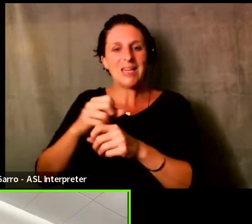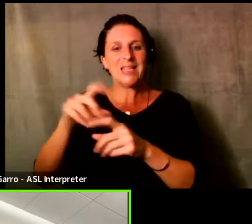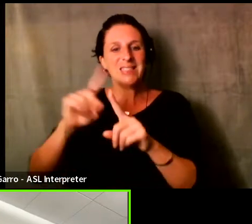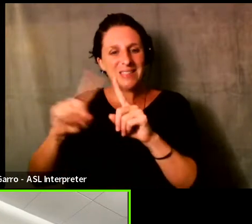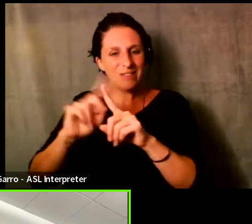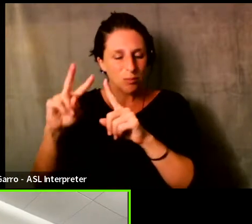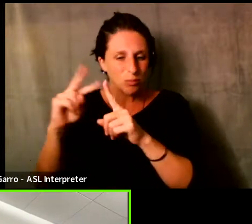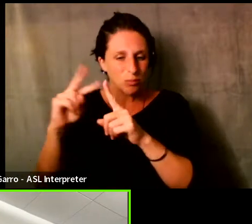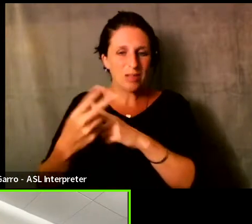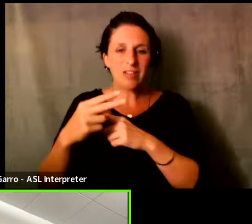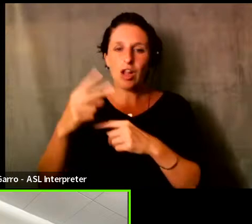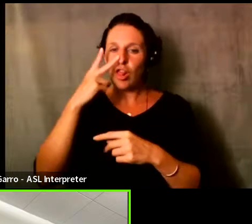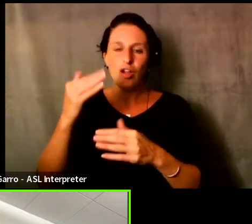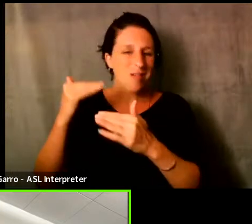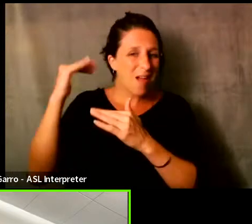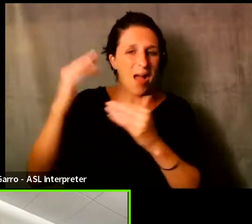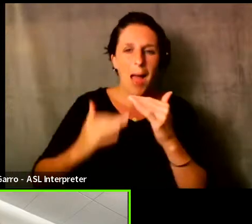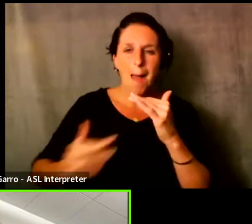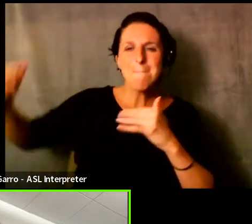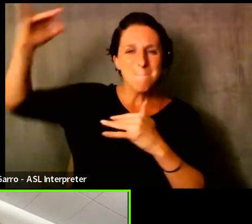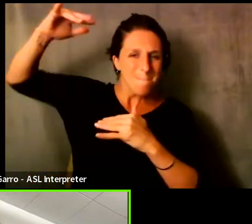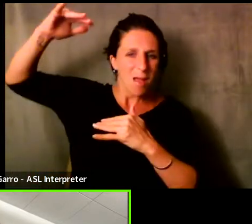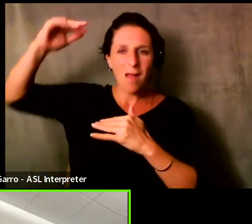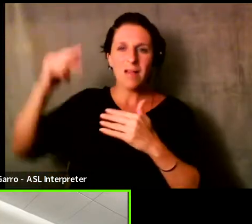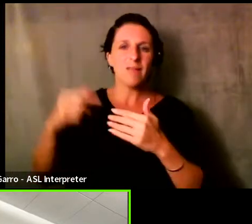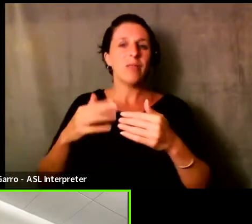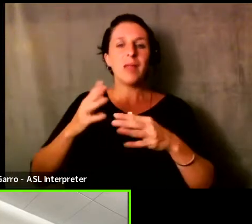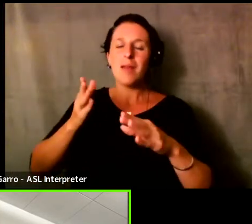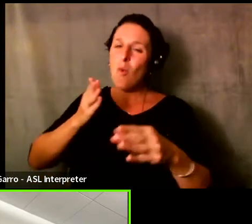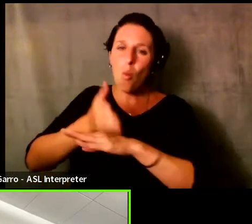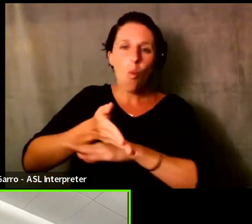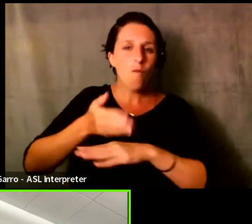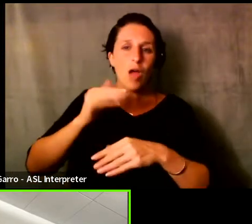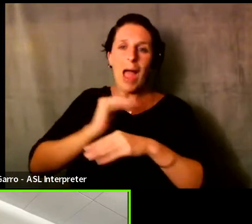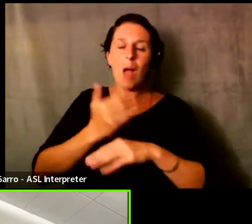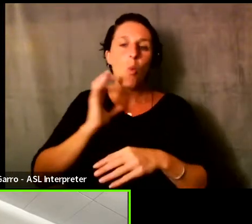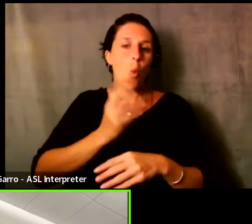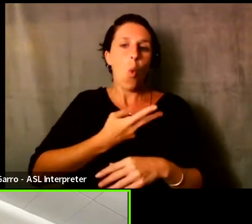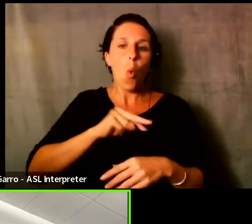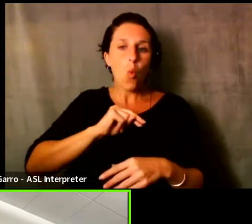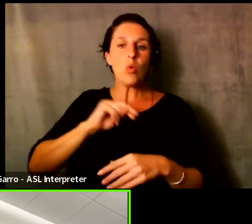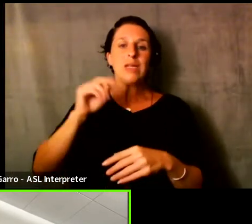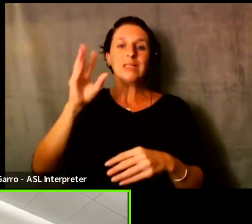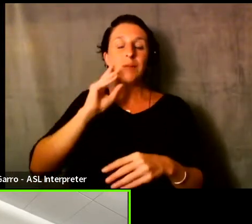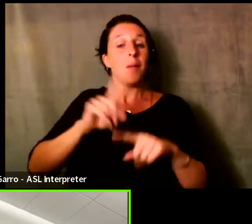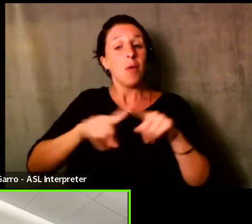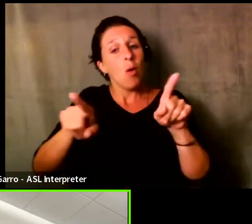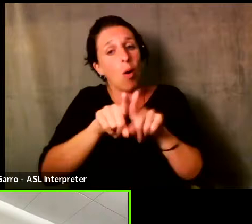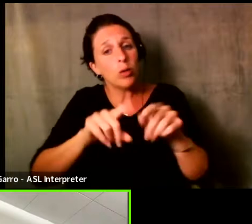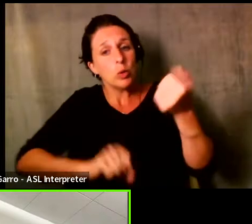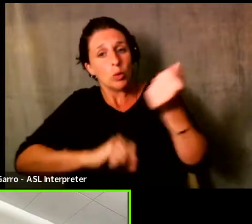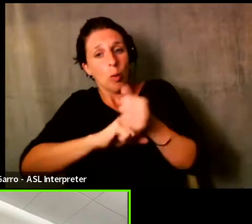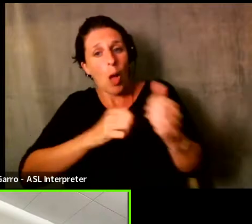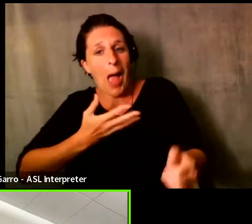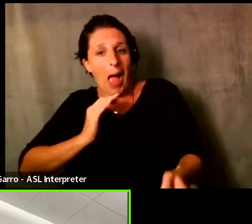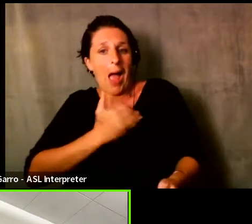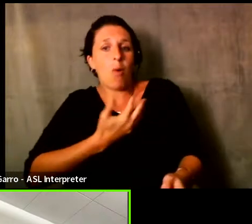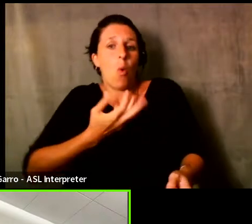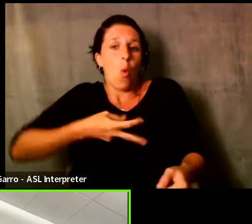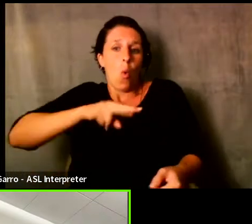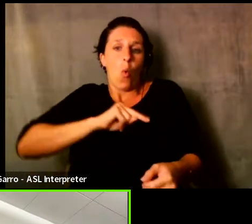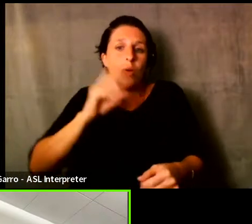high above, to go beyond our own experiences, but also to support our own experiences, and to really come up with